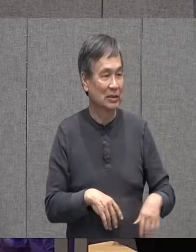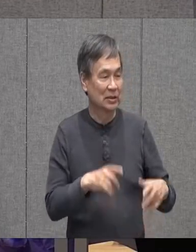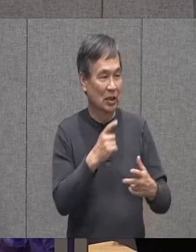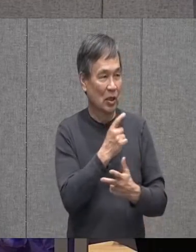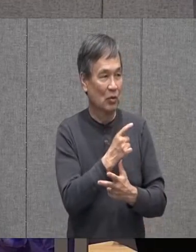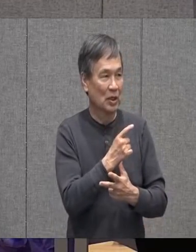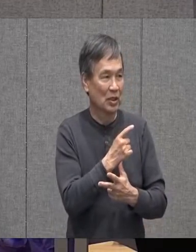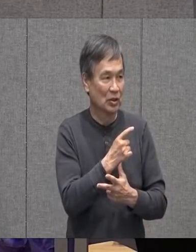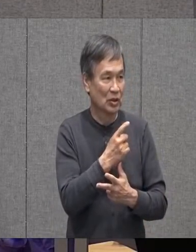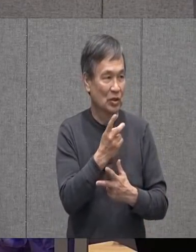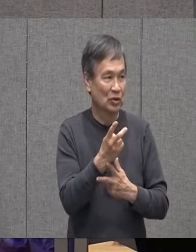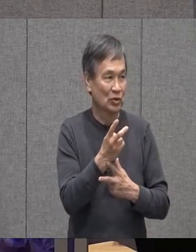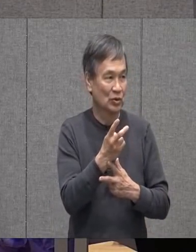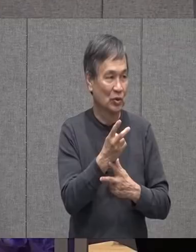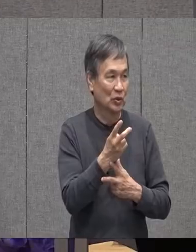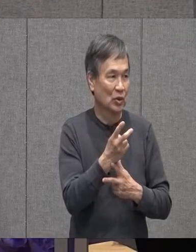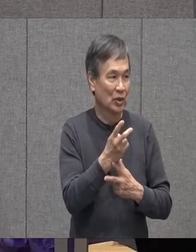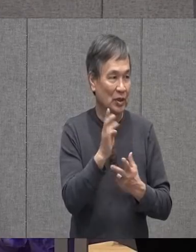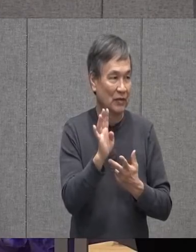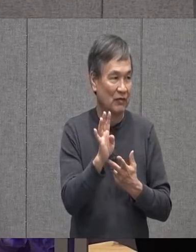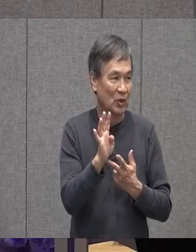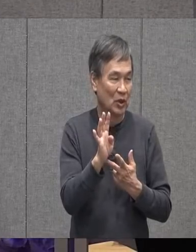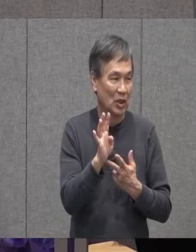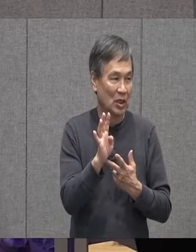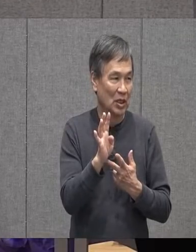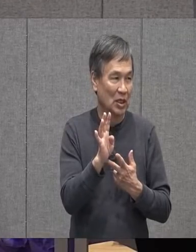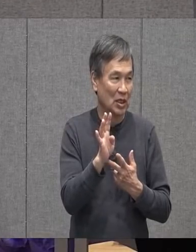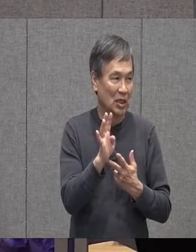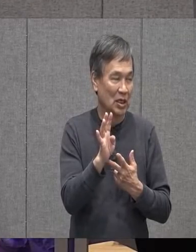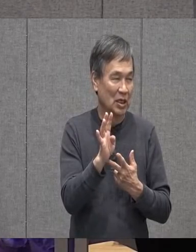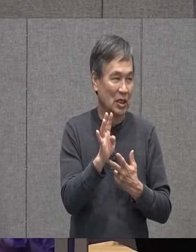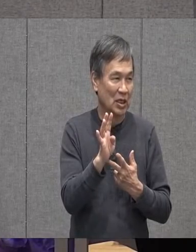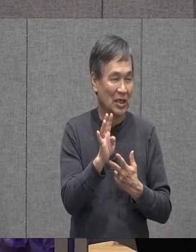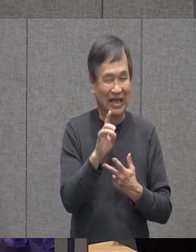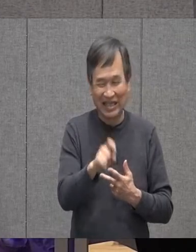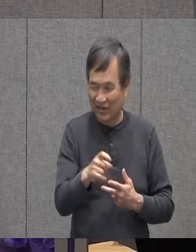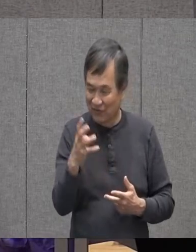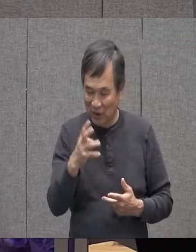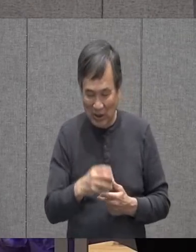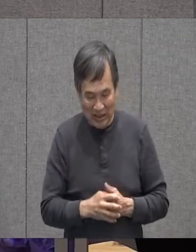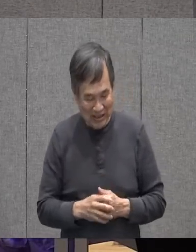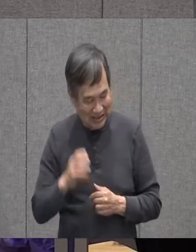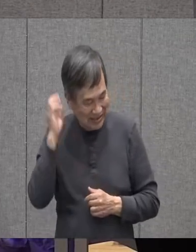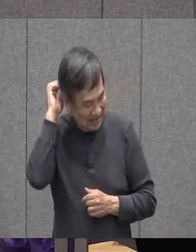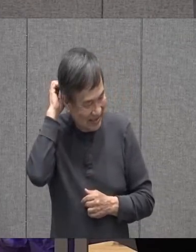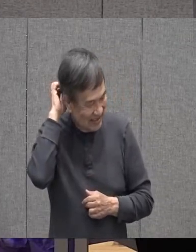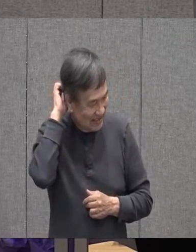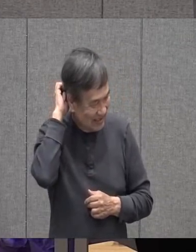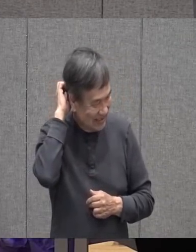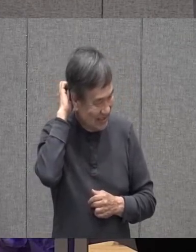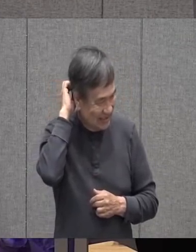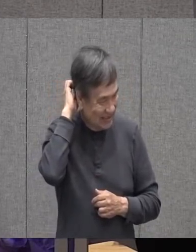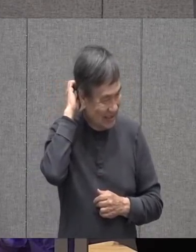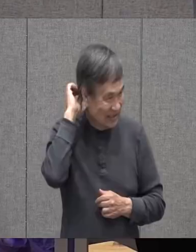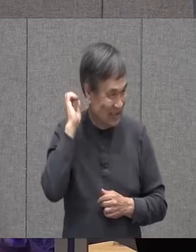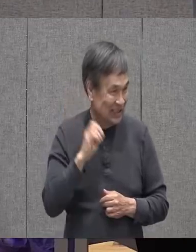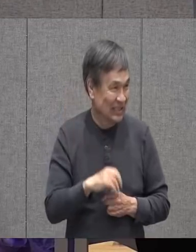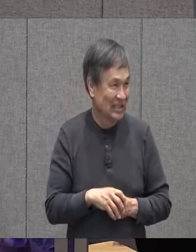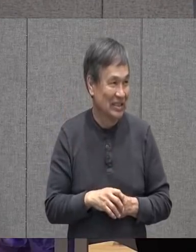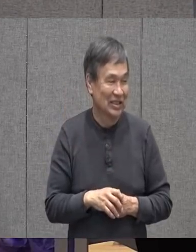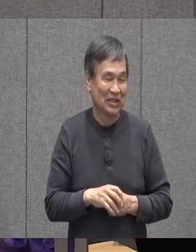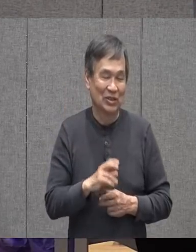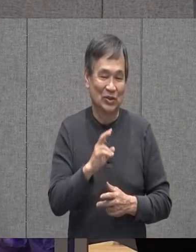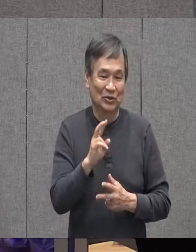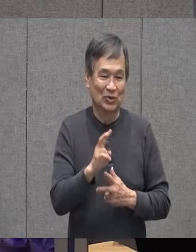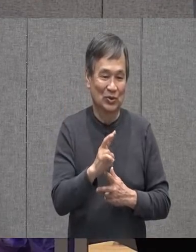1, I have a 2, and I have a 4. And I need a 4. Let's see, 2 and 1. Oh, gosh, if I